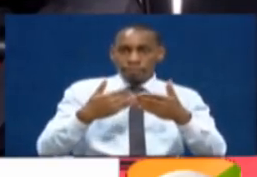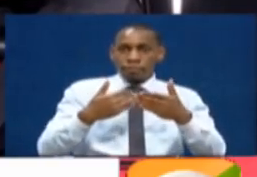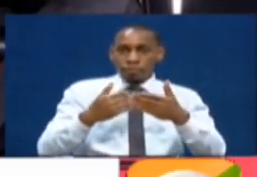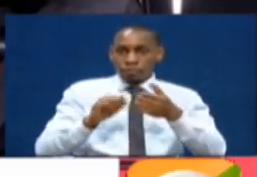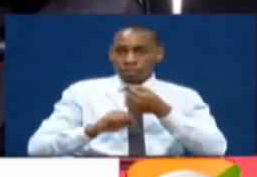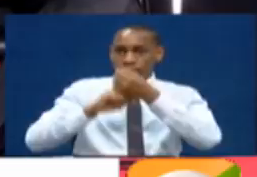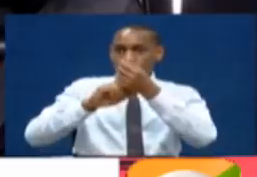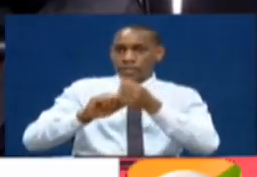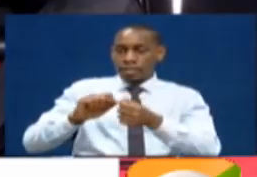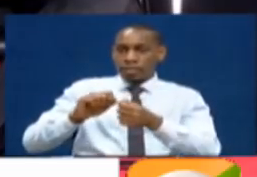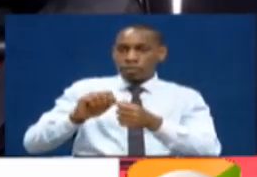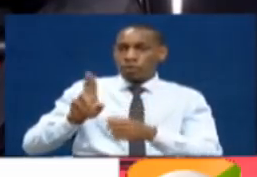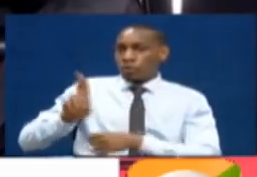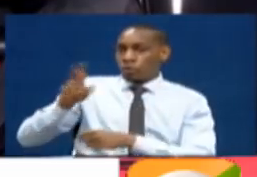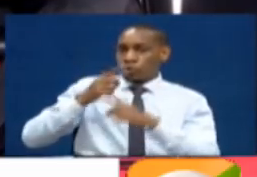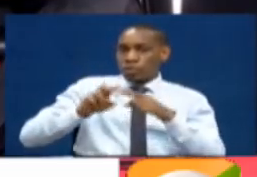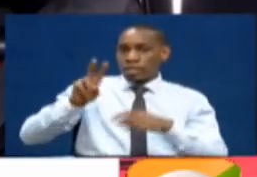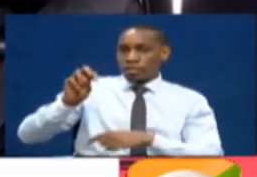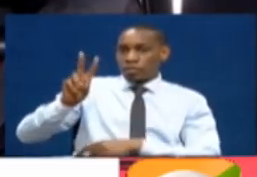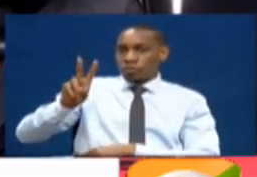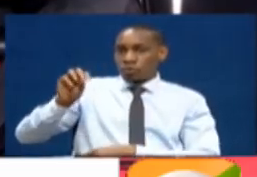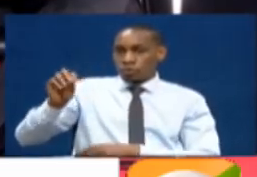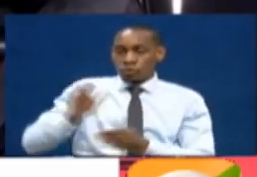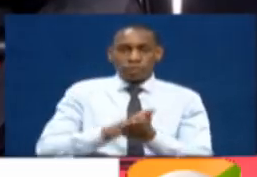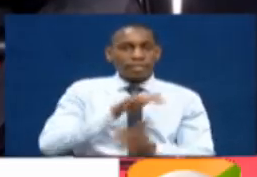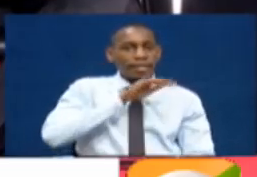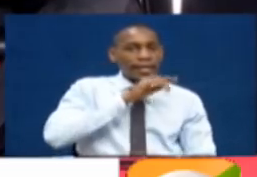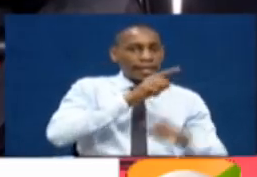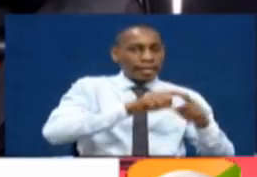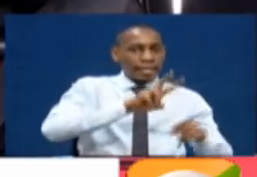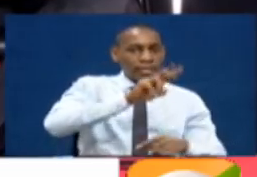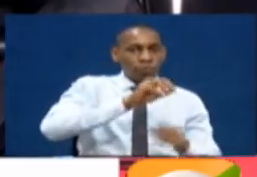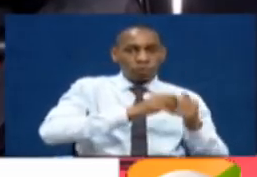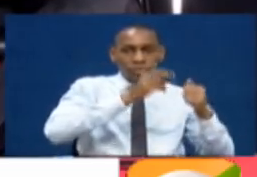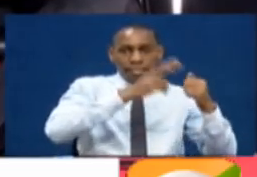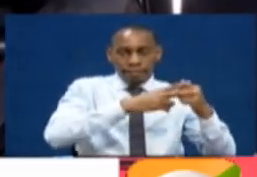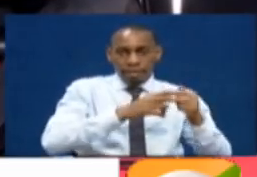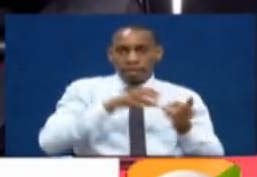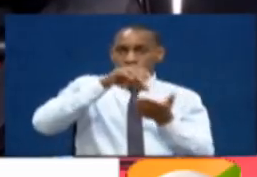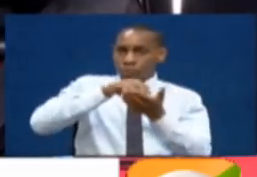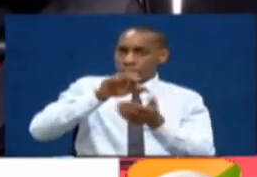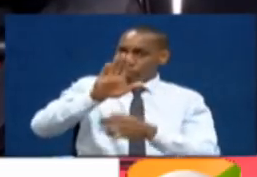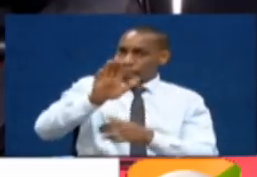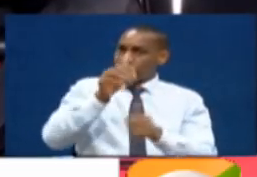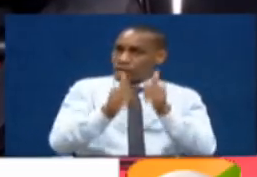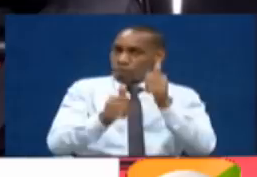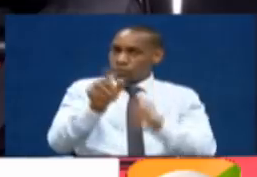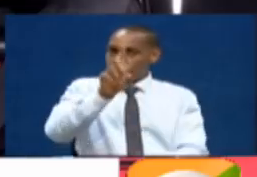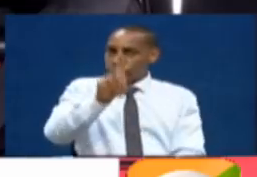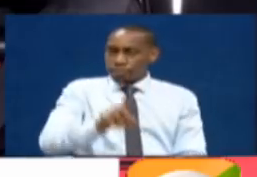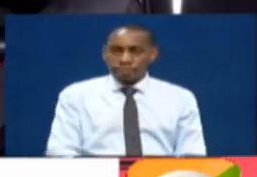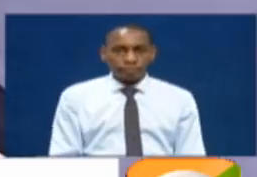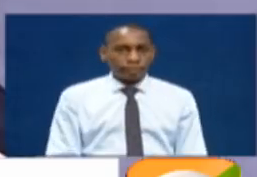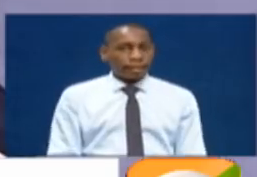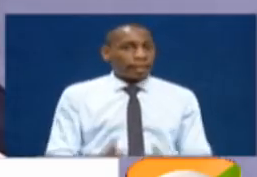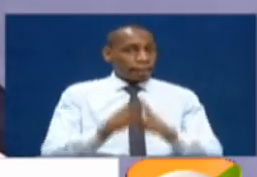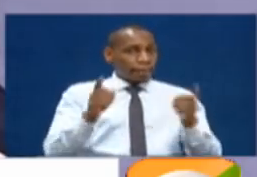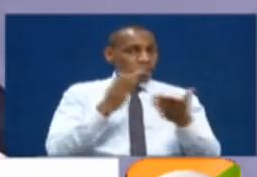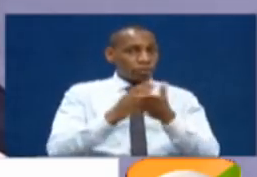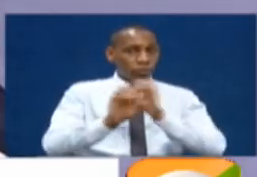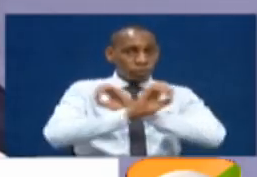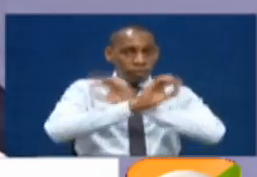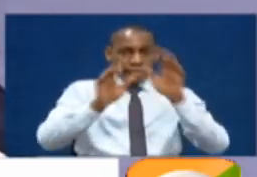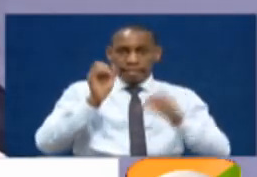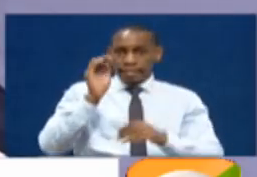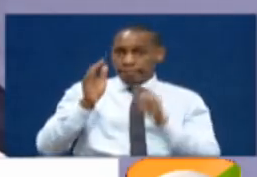Uhuru in 2002, Raila 2007. What is your position on all these but issues? But isn't it clear? If we focus